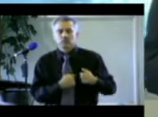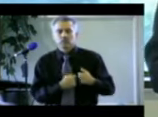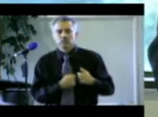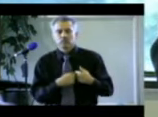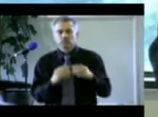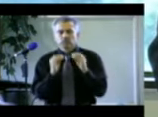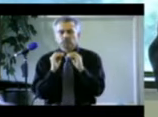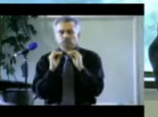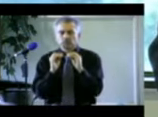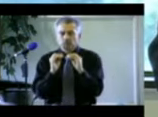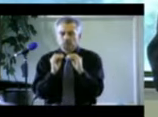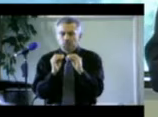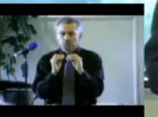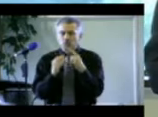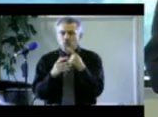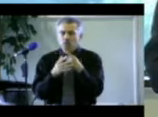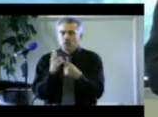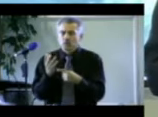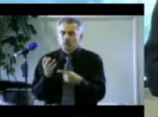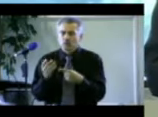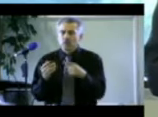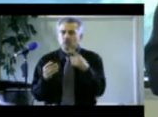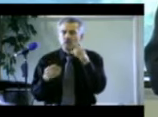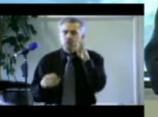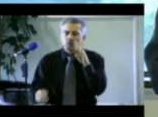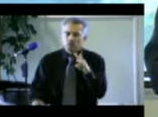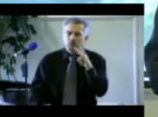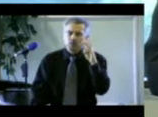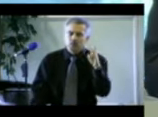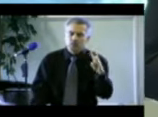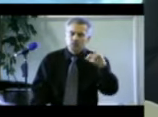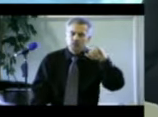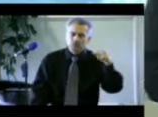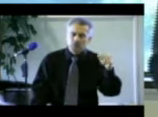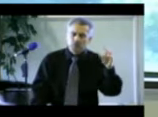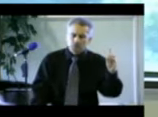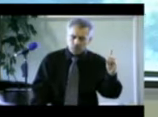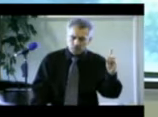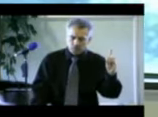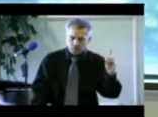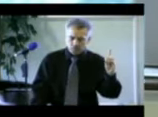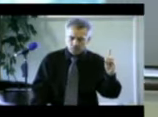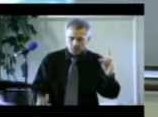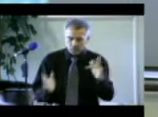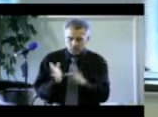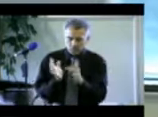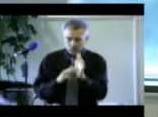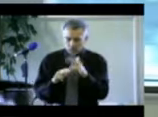Instruct us as to what you would have us to do. We pray this in Jesus' name. Amen.